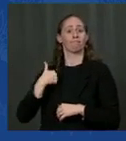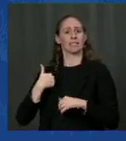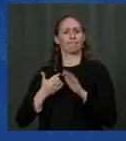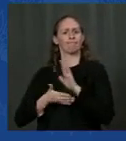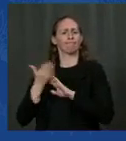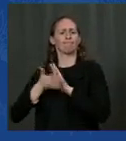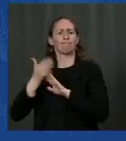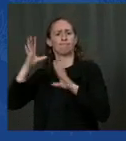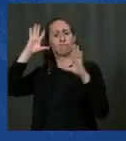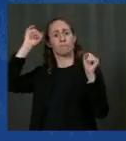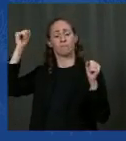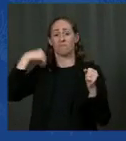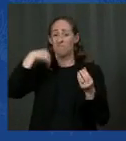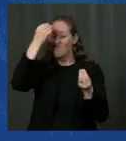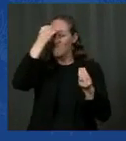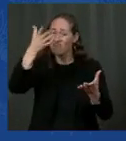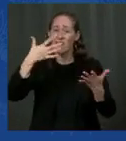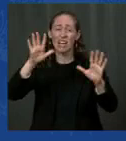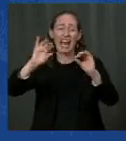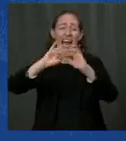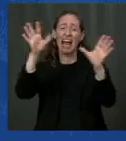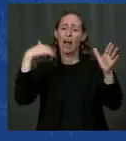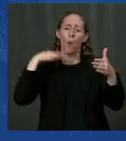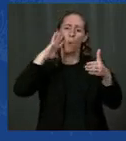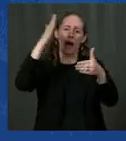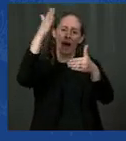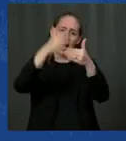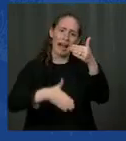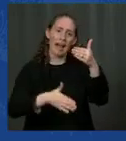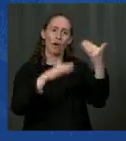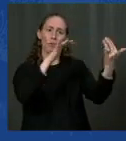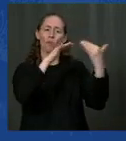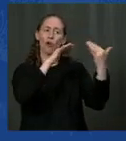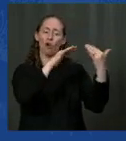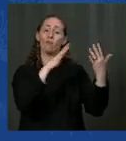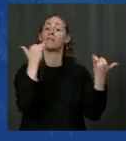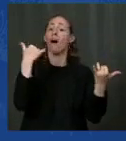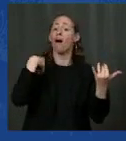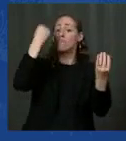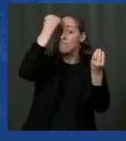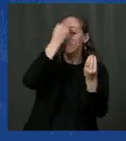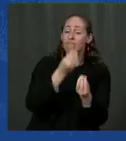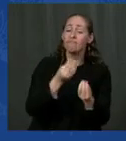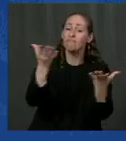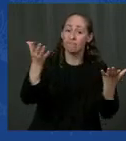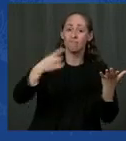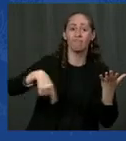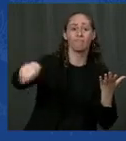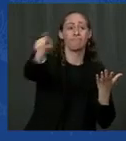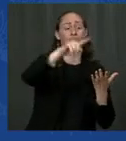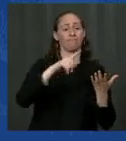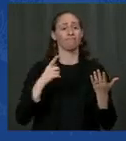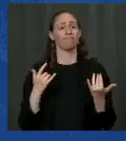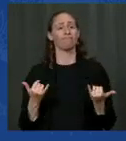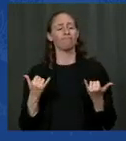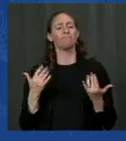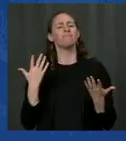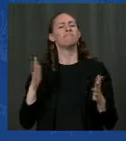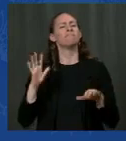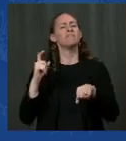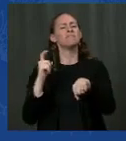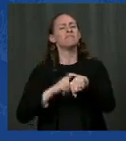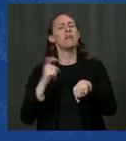I've honored that commitment. It was time to be honest with the American people again. We